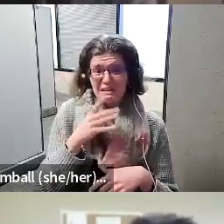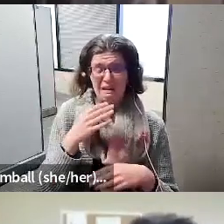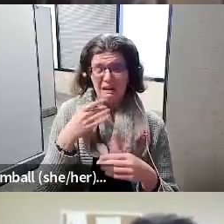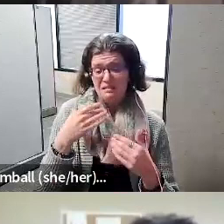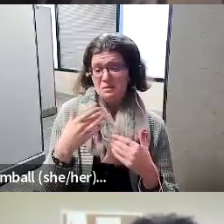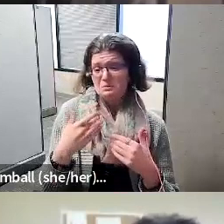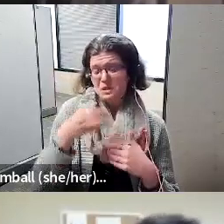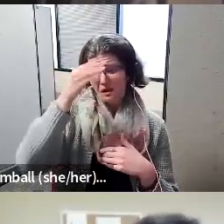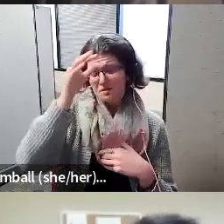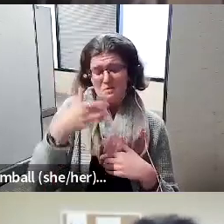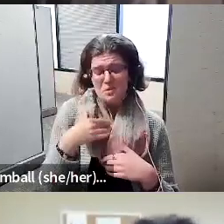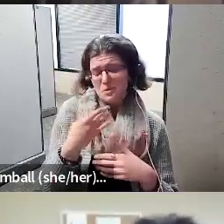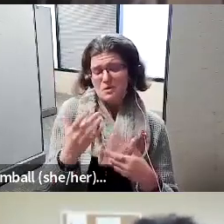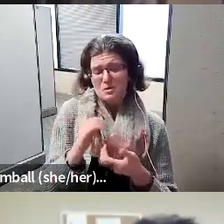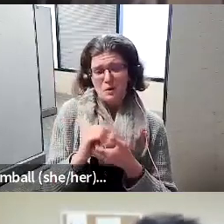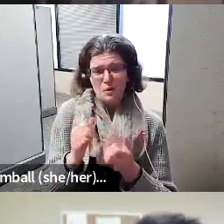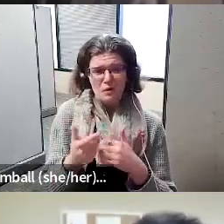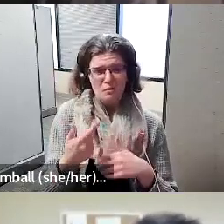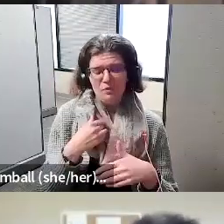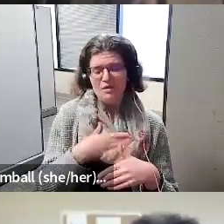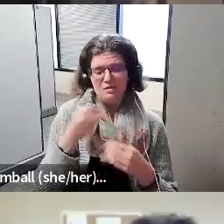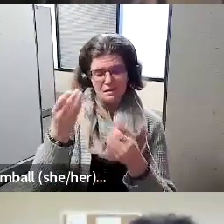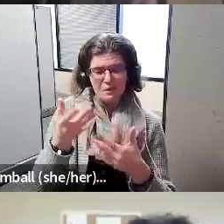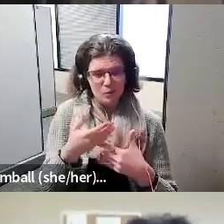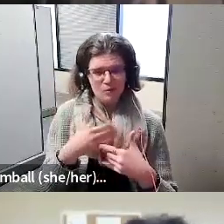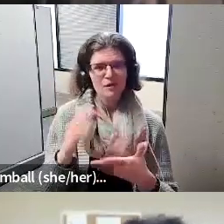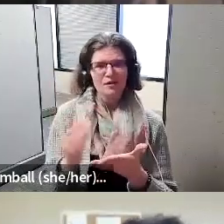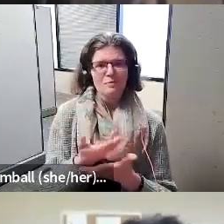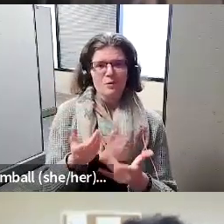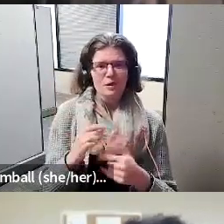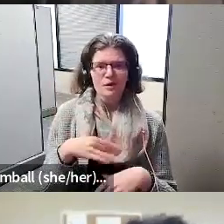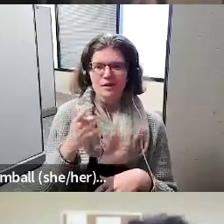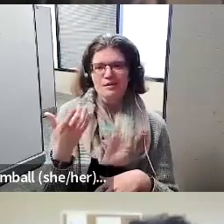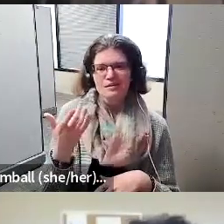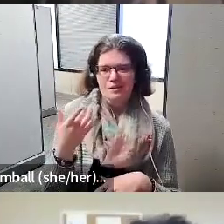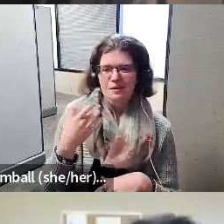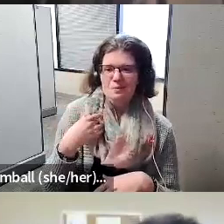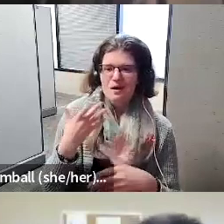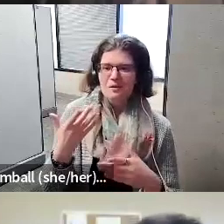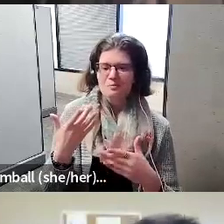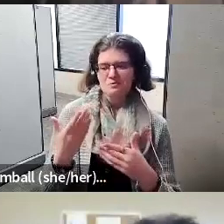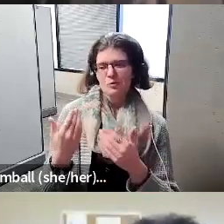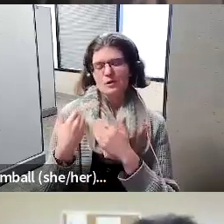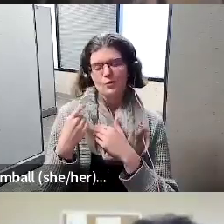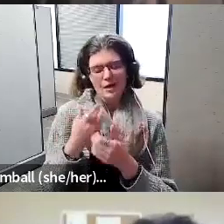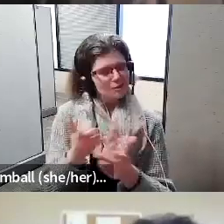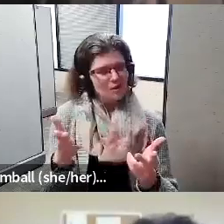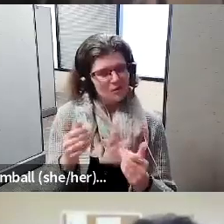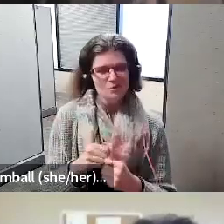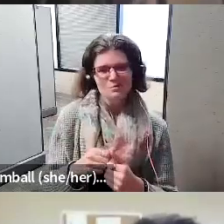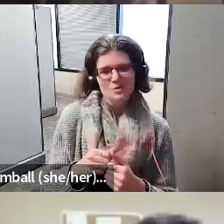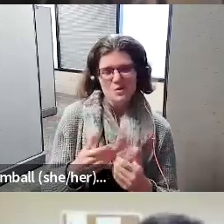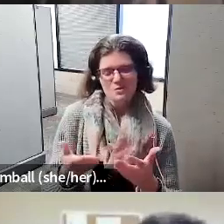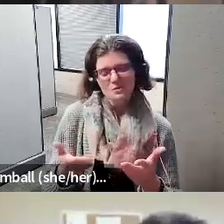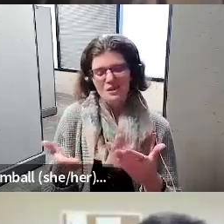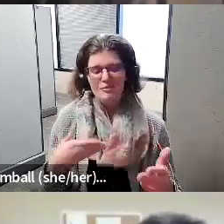ideas, any concepts you want to just partner with. Please let me know. I'm new here, and I'm really reliant on all of